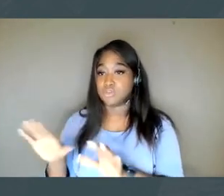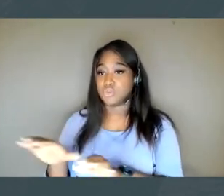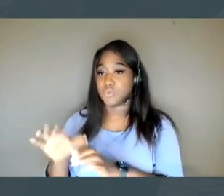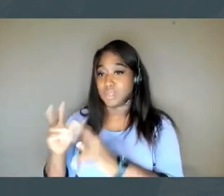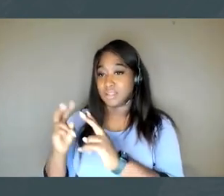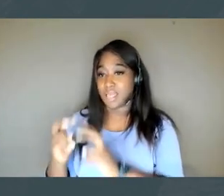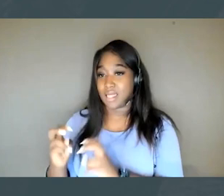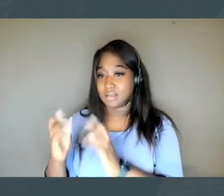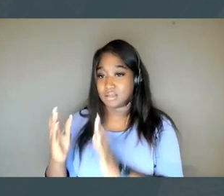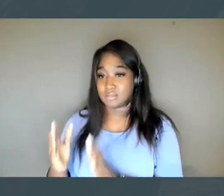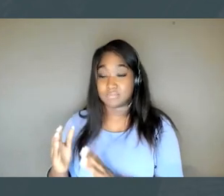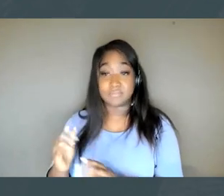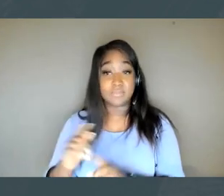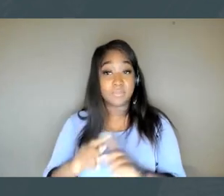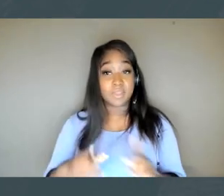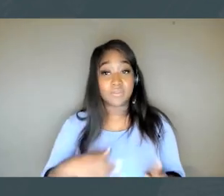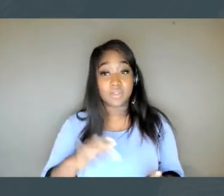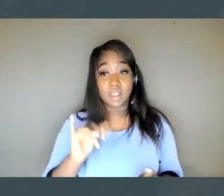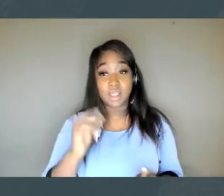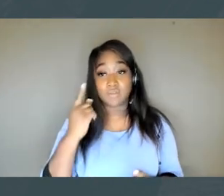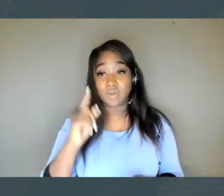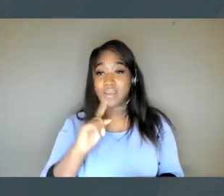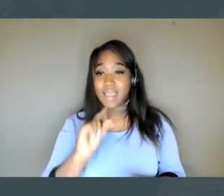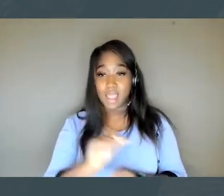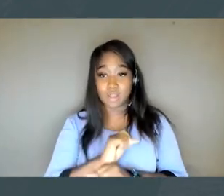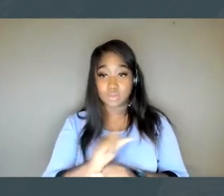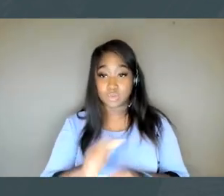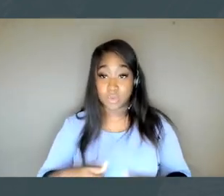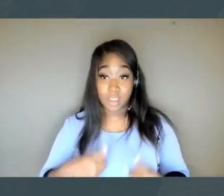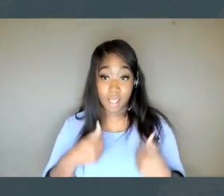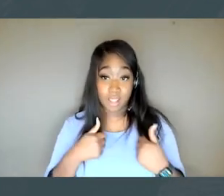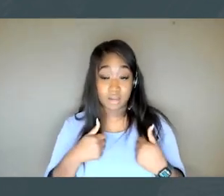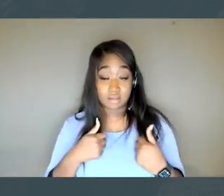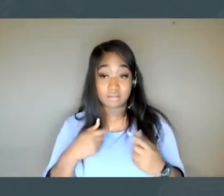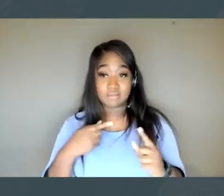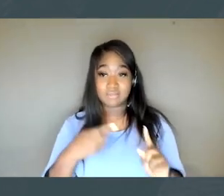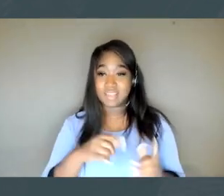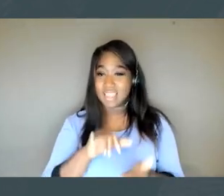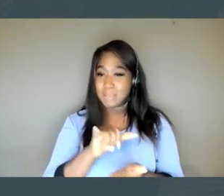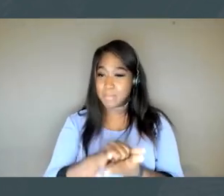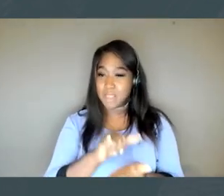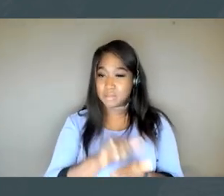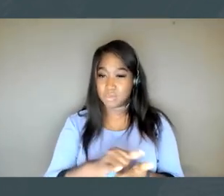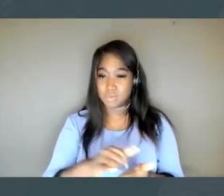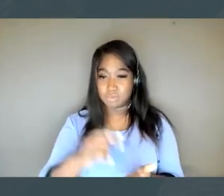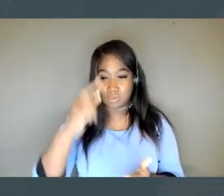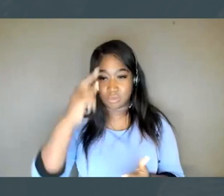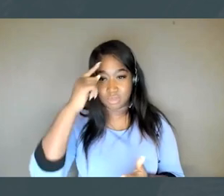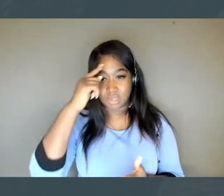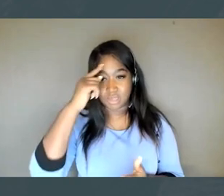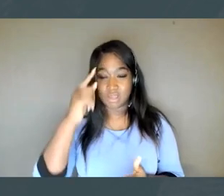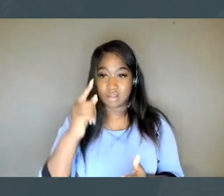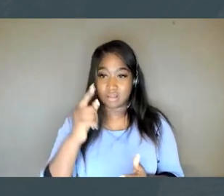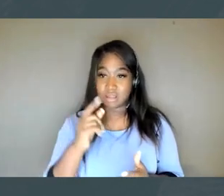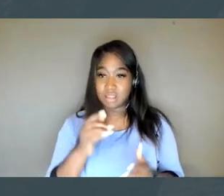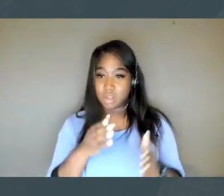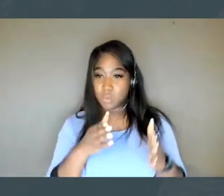Whereas I feel like in my like actual reality, it's impossible to think in a way that